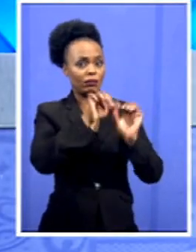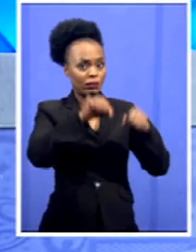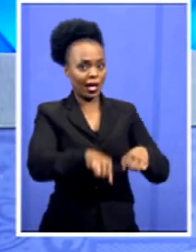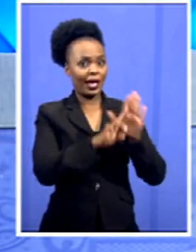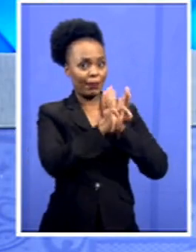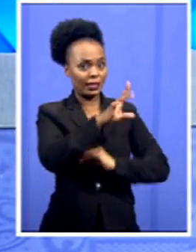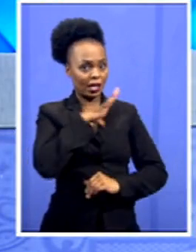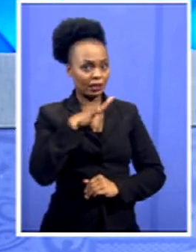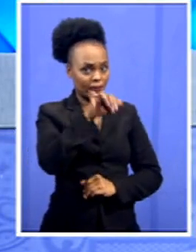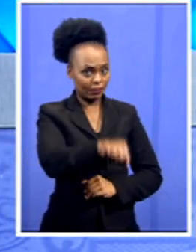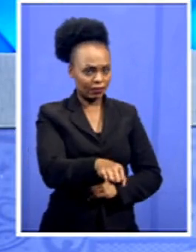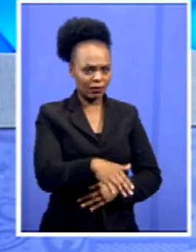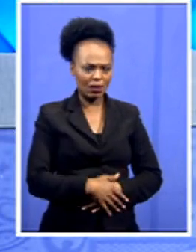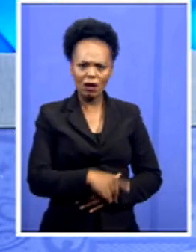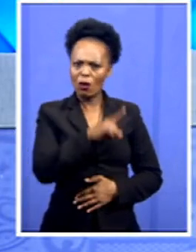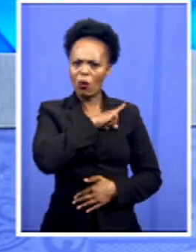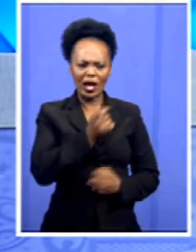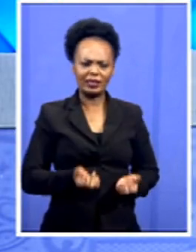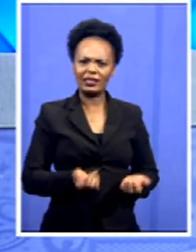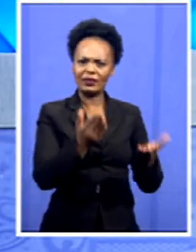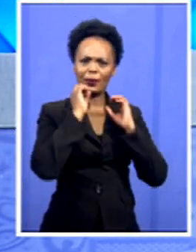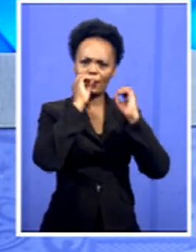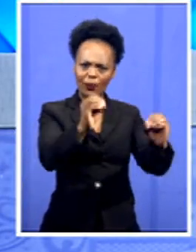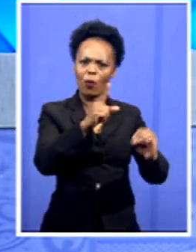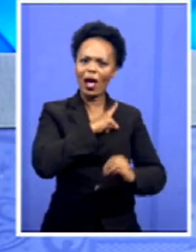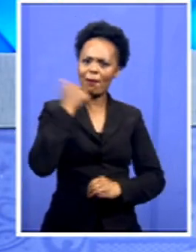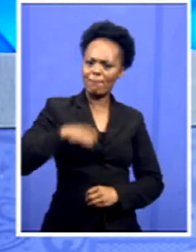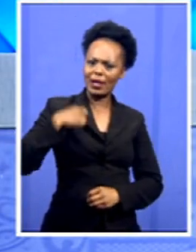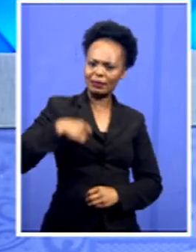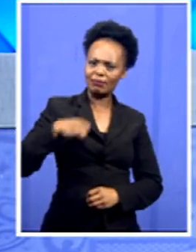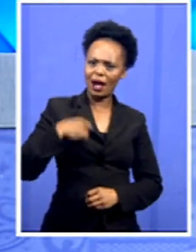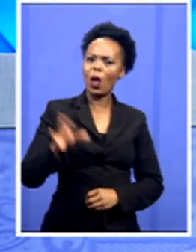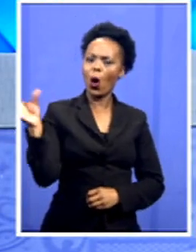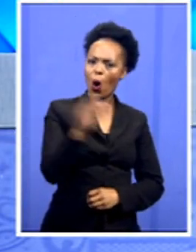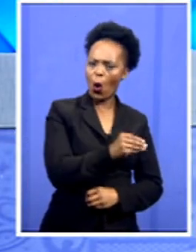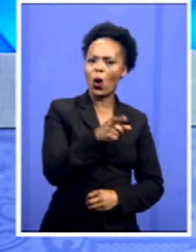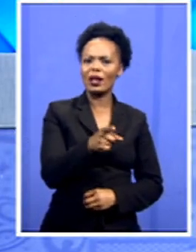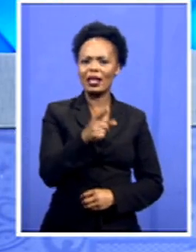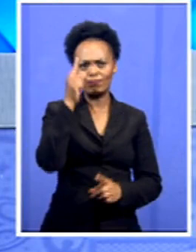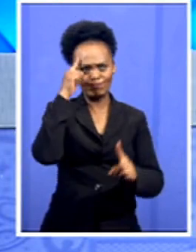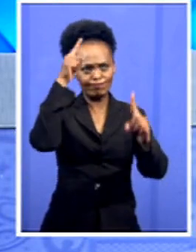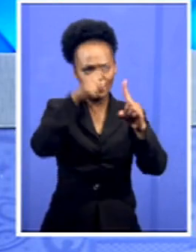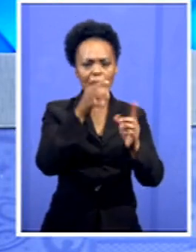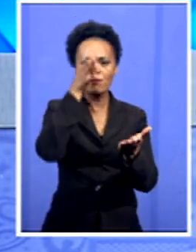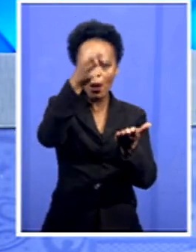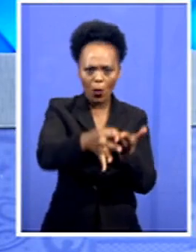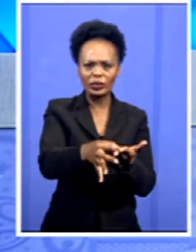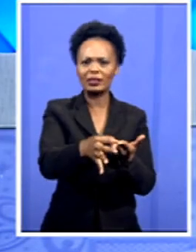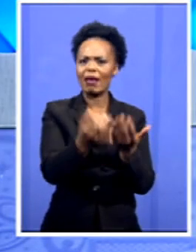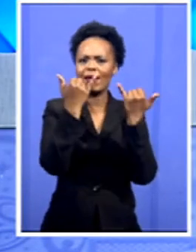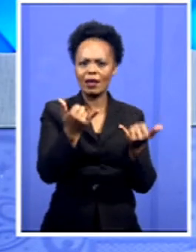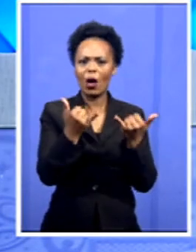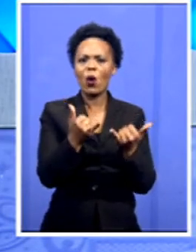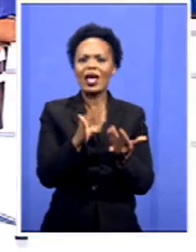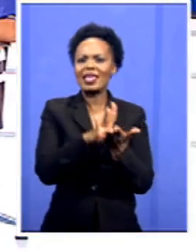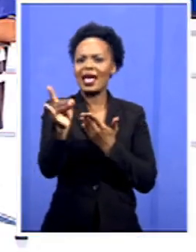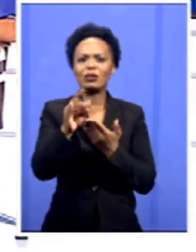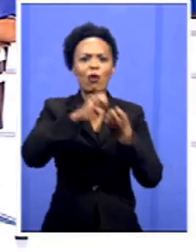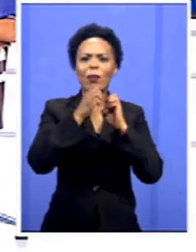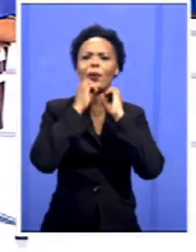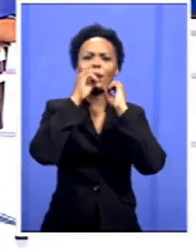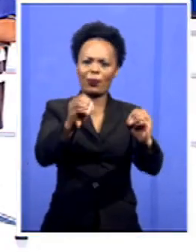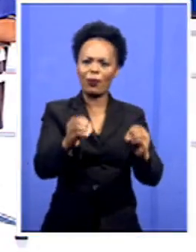represented there. Why hasn't it been serviced? Because this is a municipality that for all intents and purposes does not have a cash flow problem.